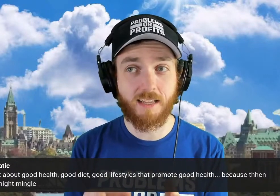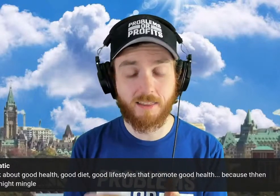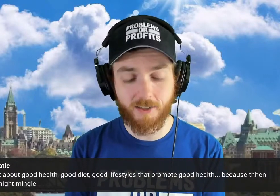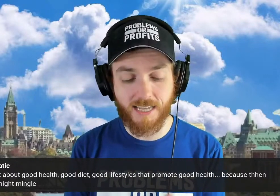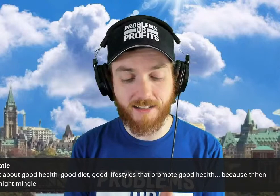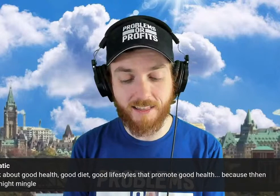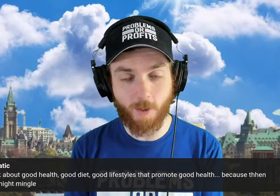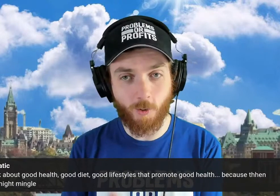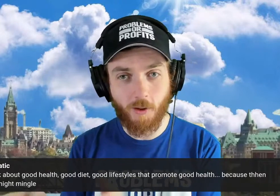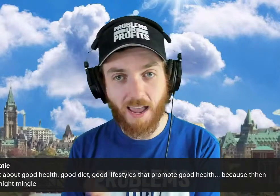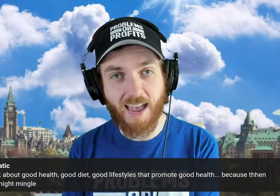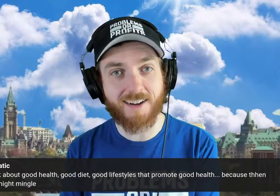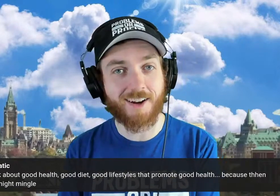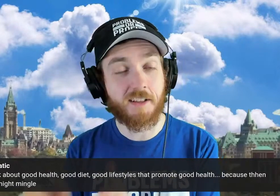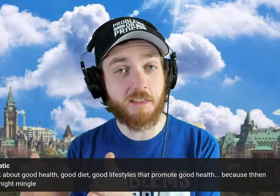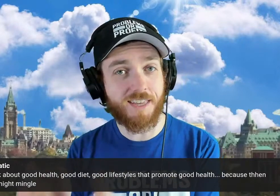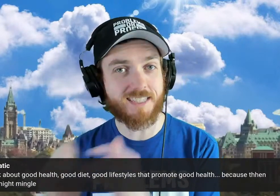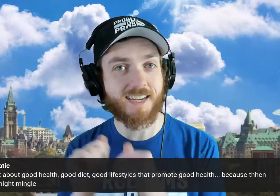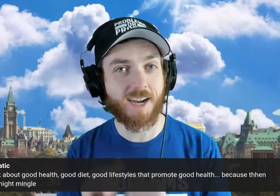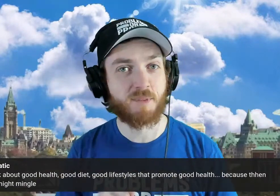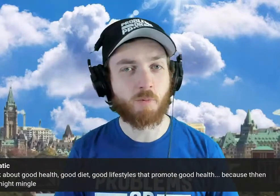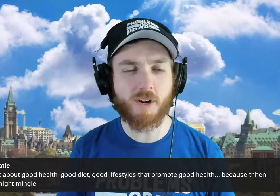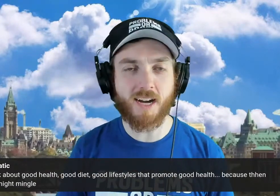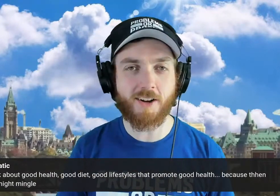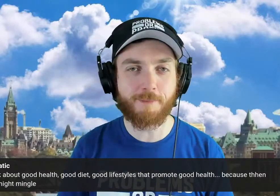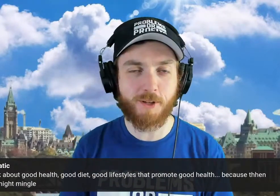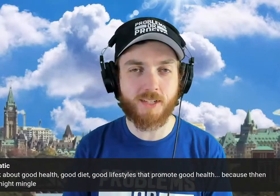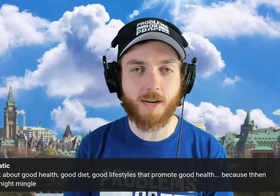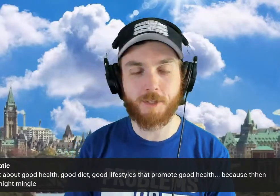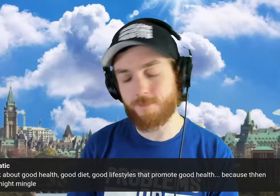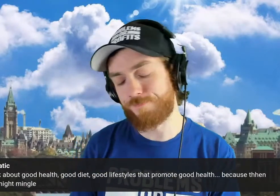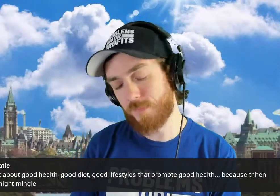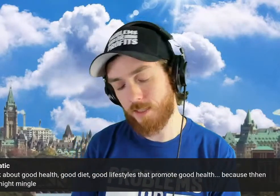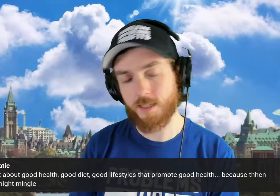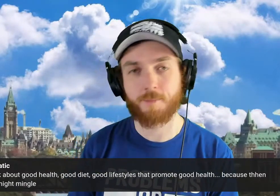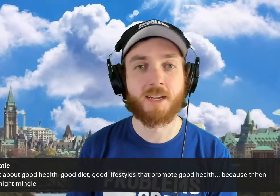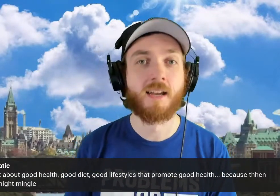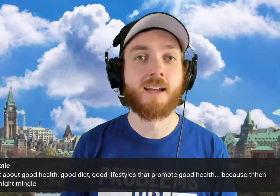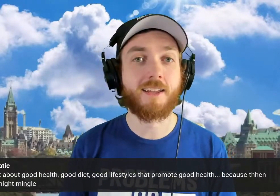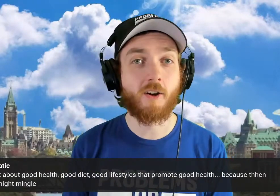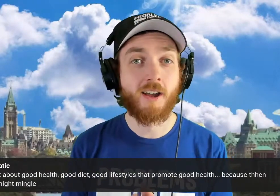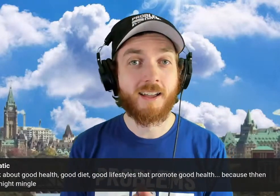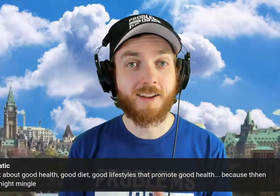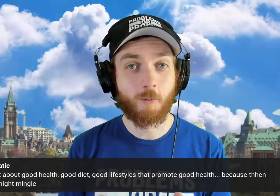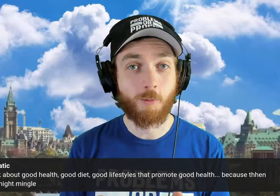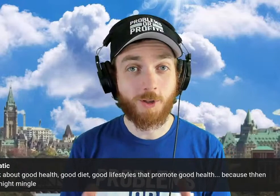is there's that little add-on. This time, we're not going to boot stomp you this time.